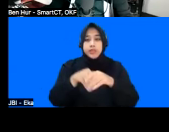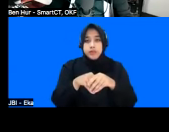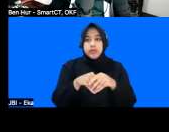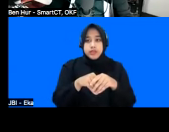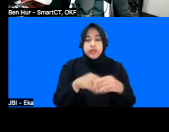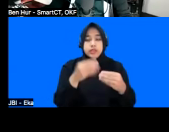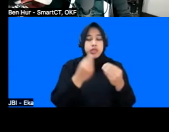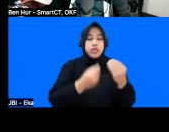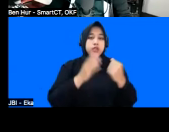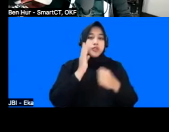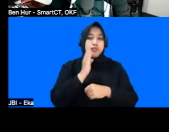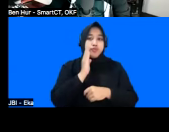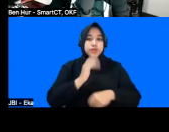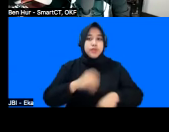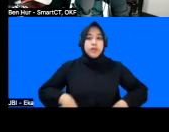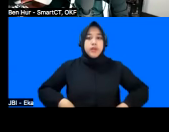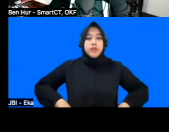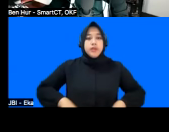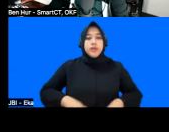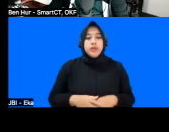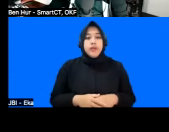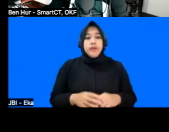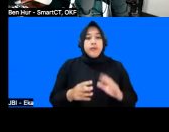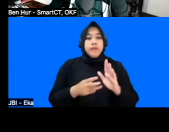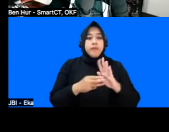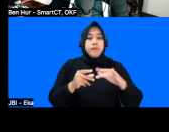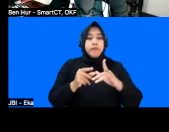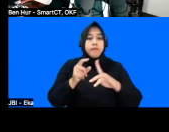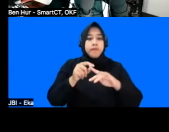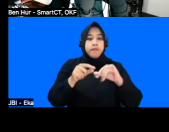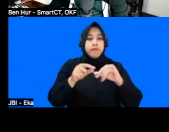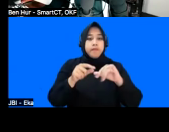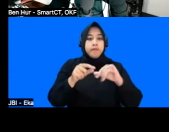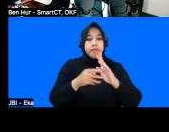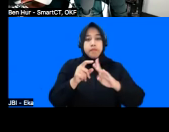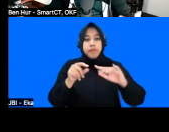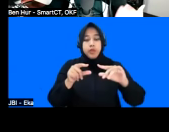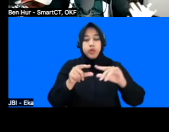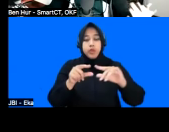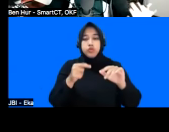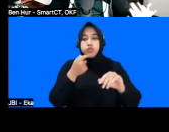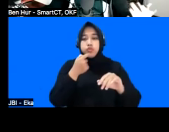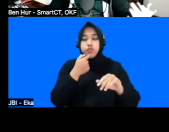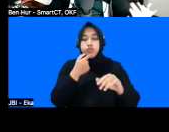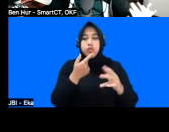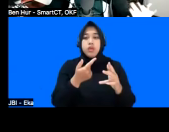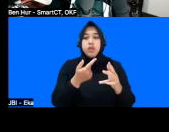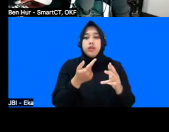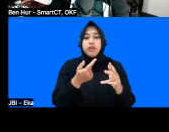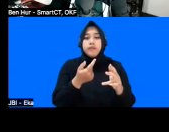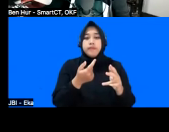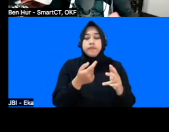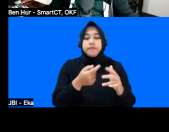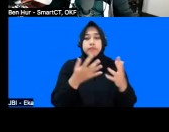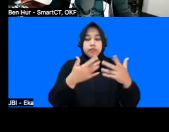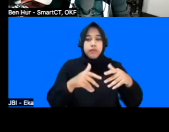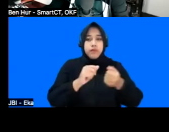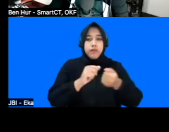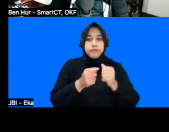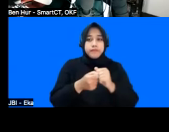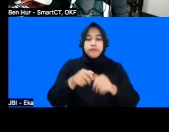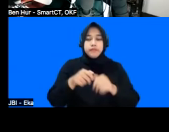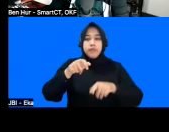to resolving issues related to older people. And yeah, looping back into our philosophy of having this shared